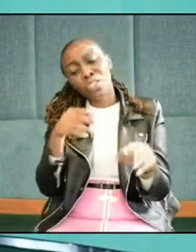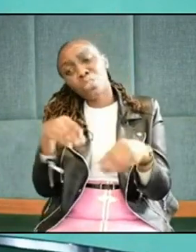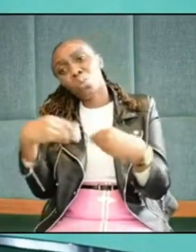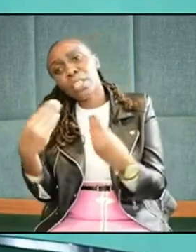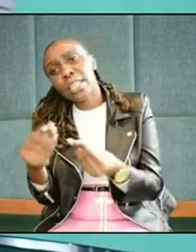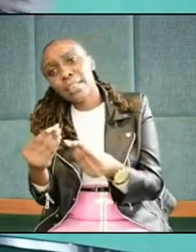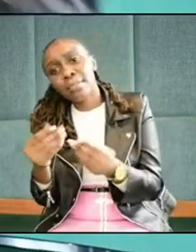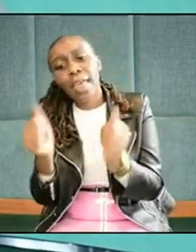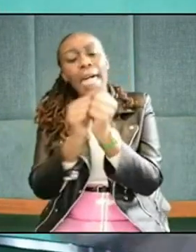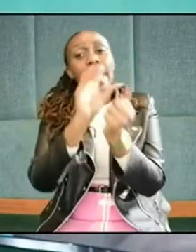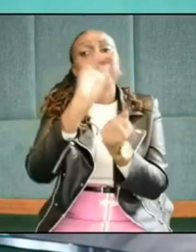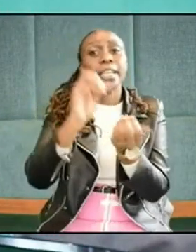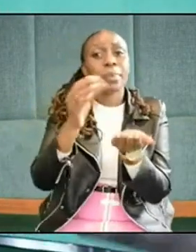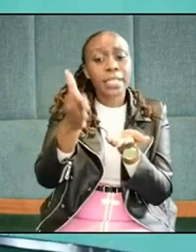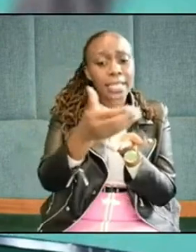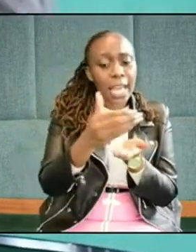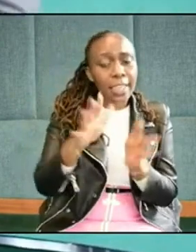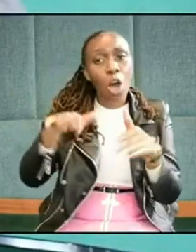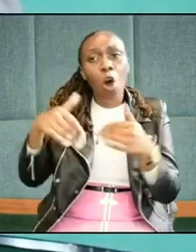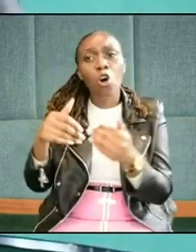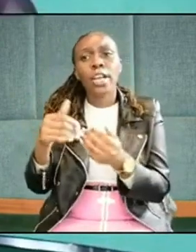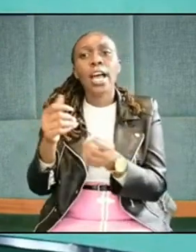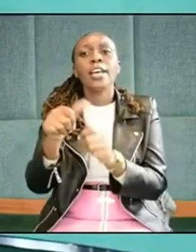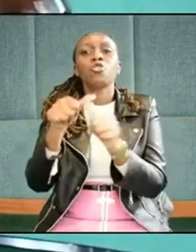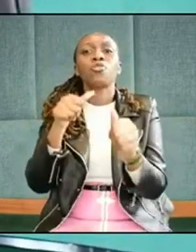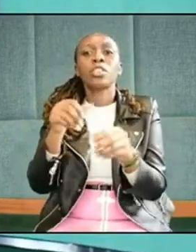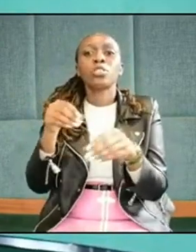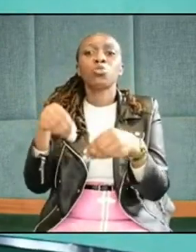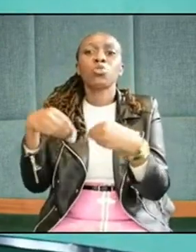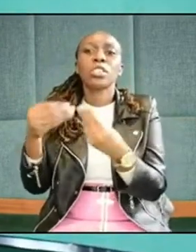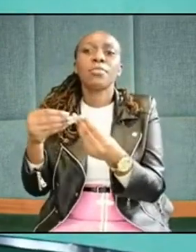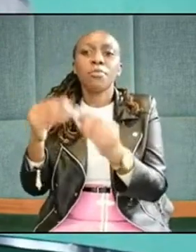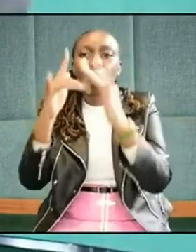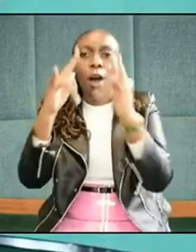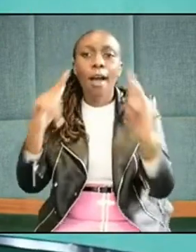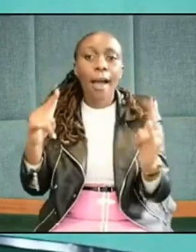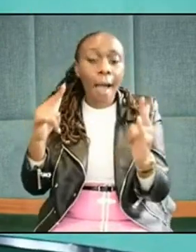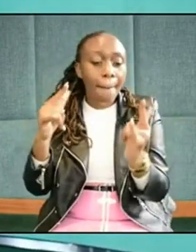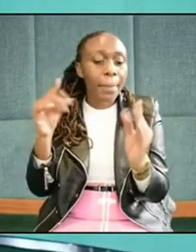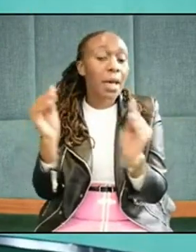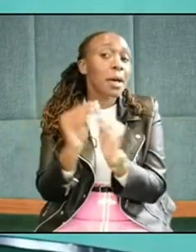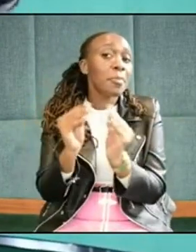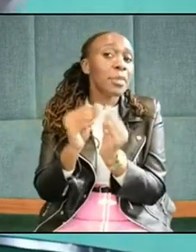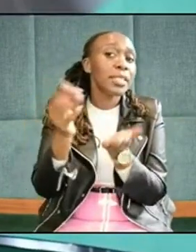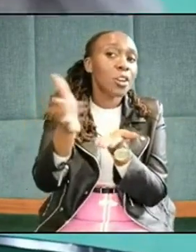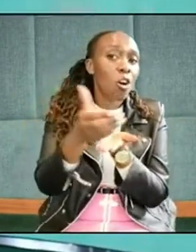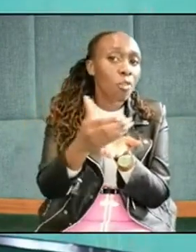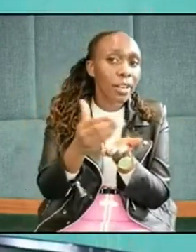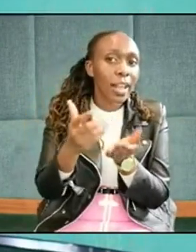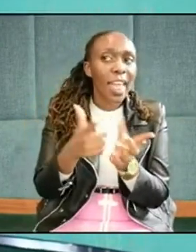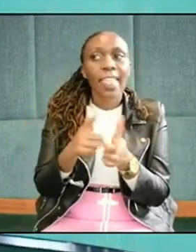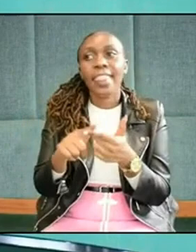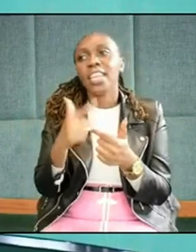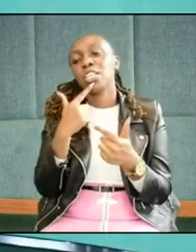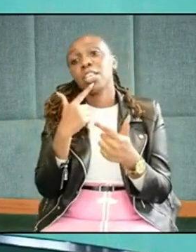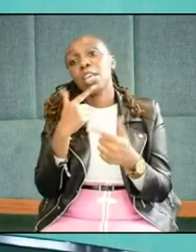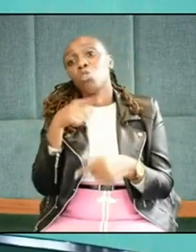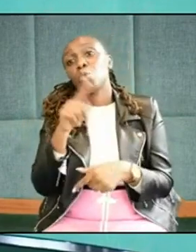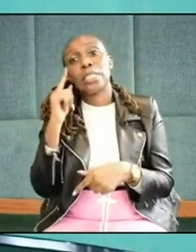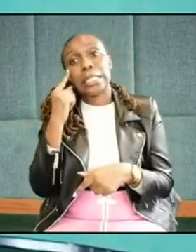fail to contribute for camp meeting, and yet you have money, you are saying, money is more valuable than